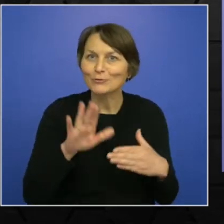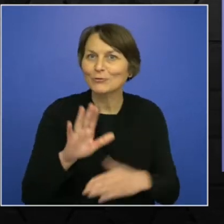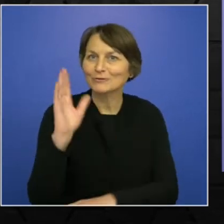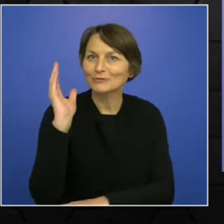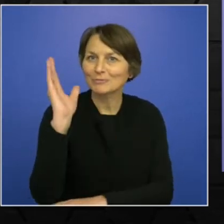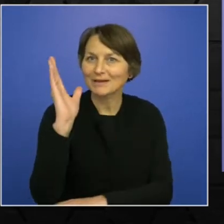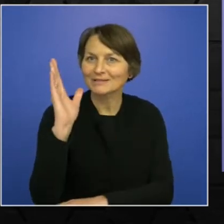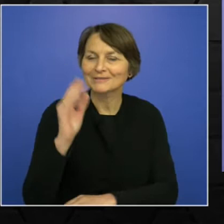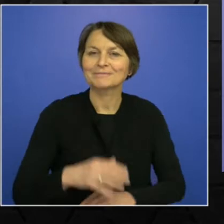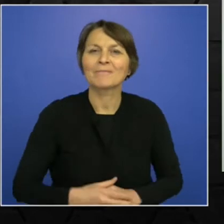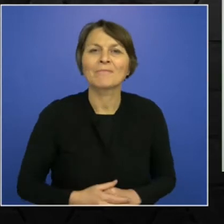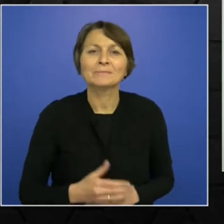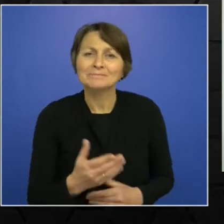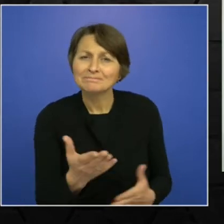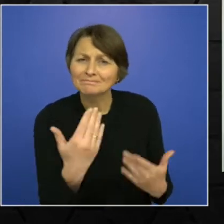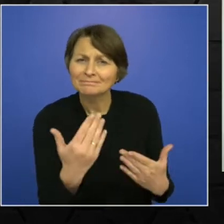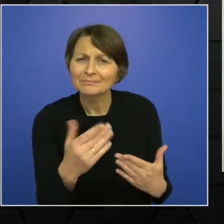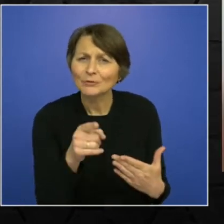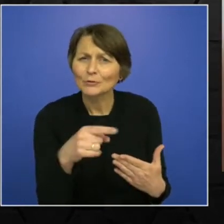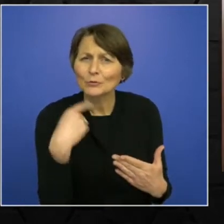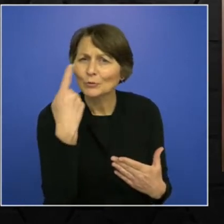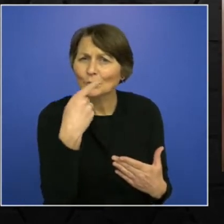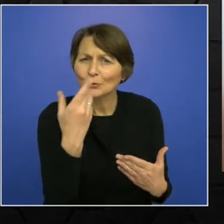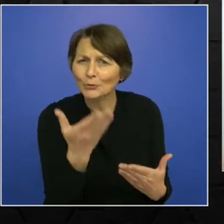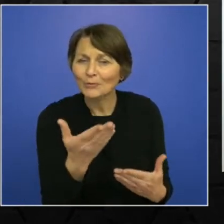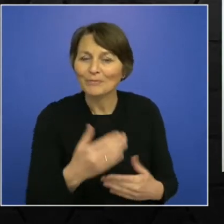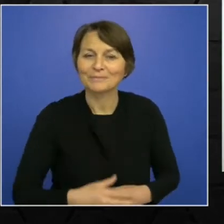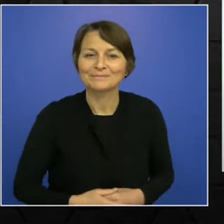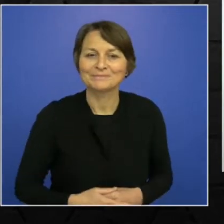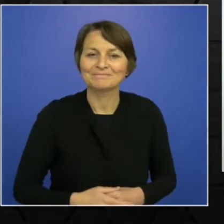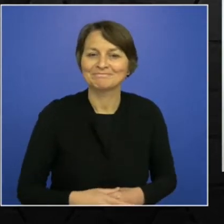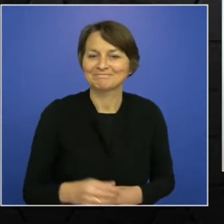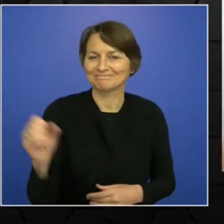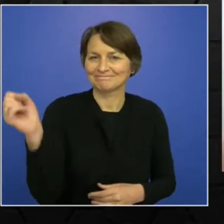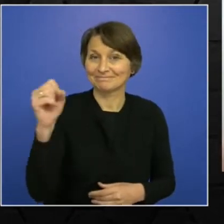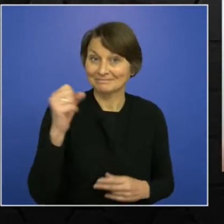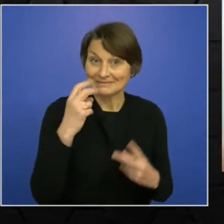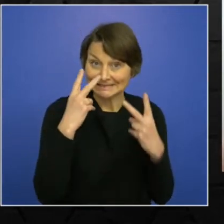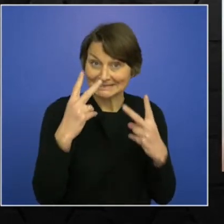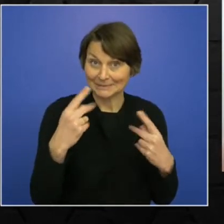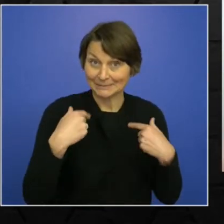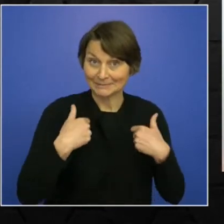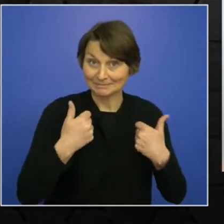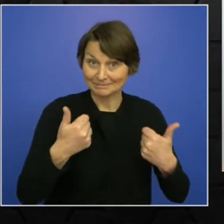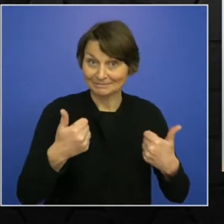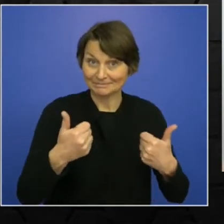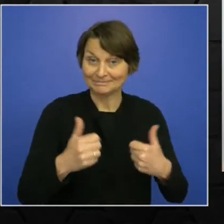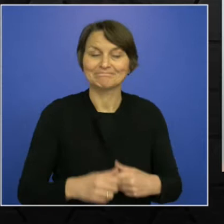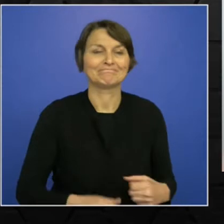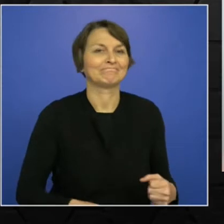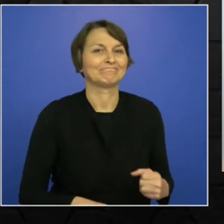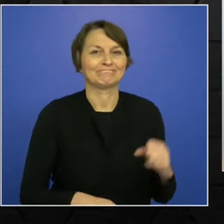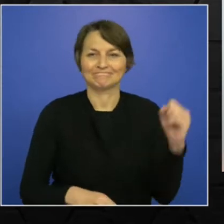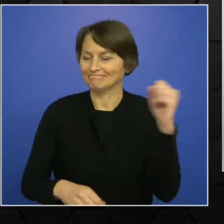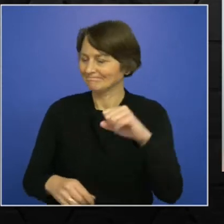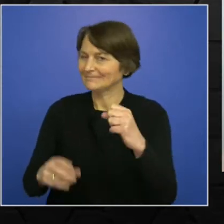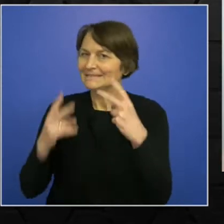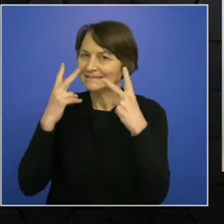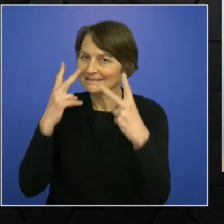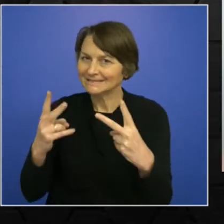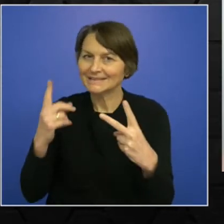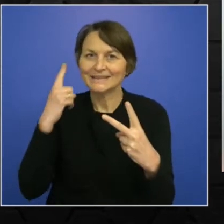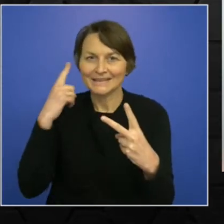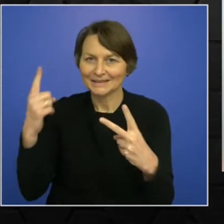bit more about yourself? I hope I'm visible, Yep, can hear you. You are visible as